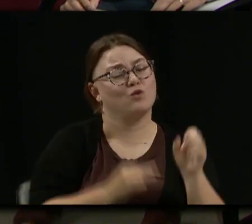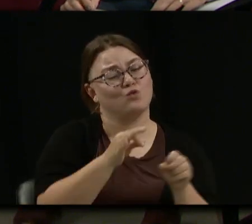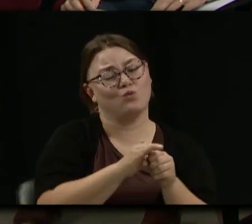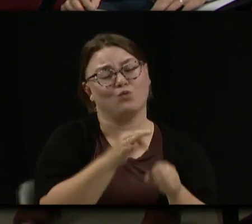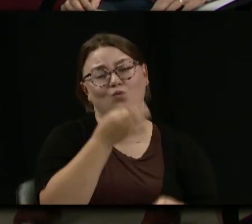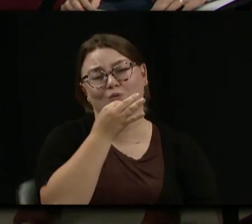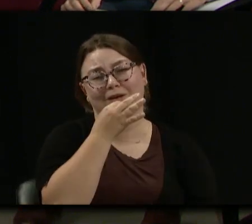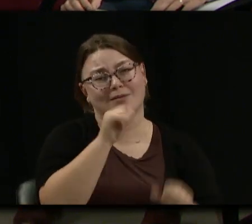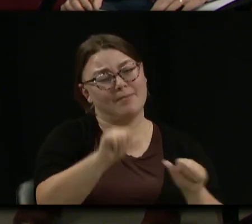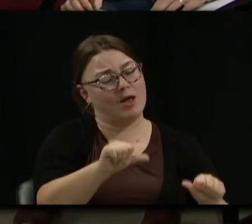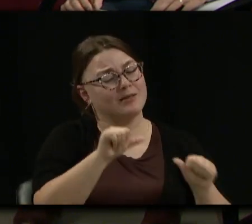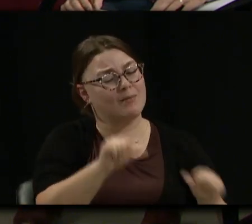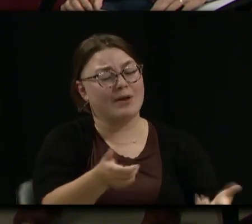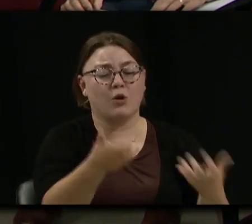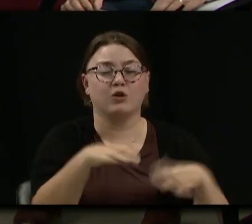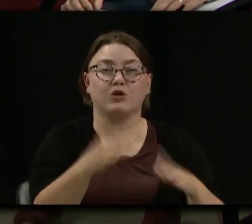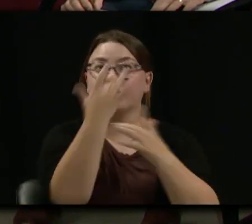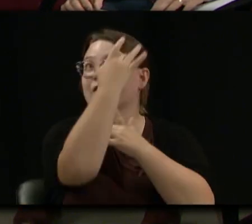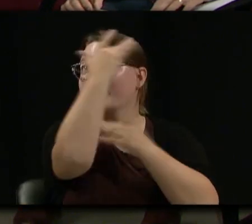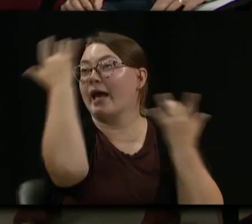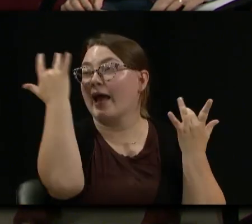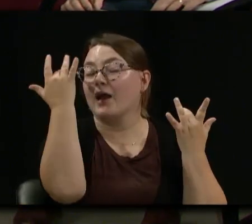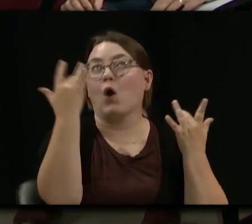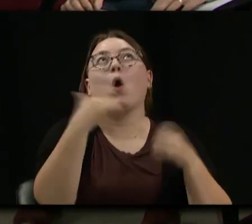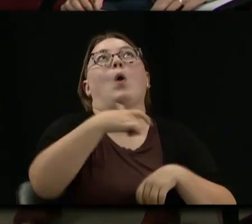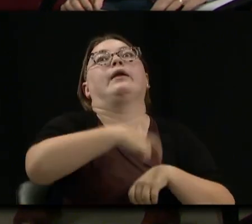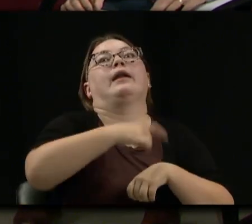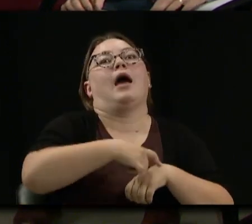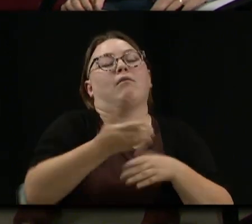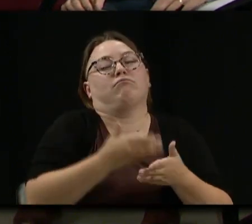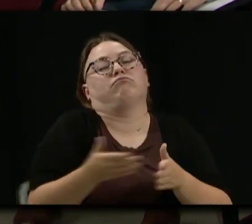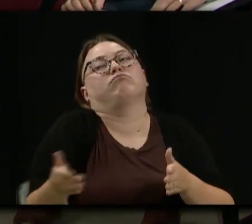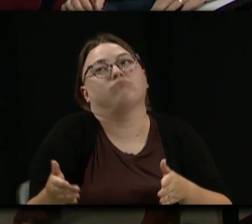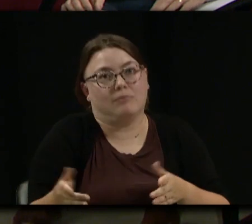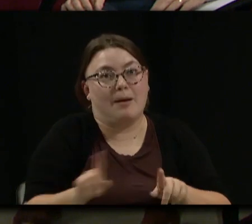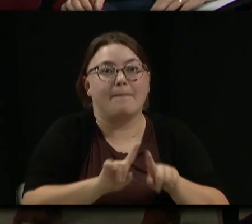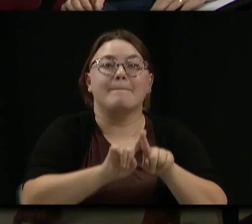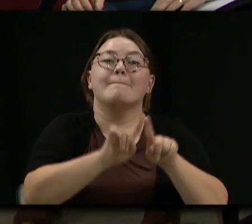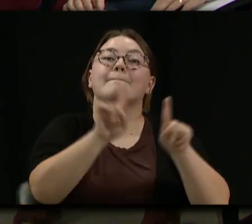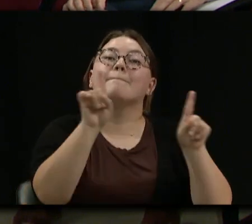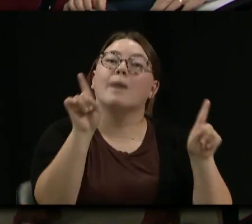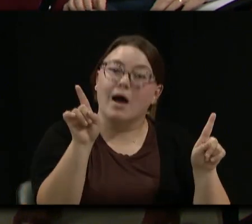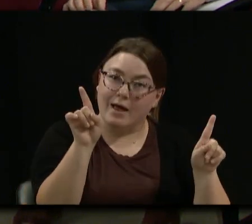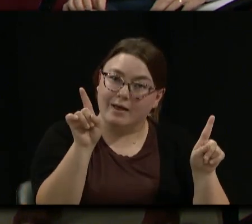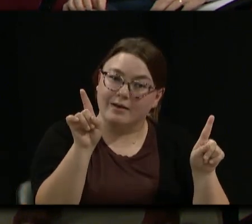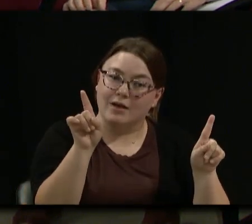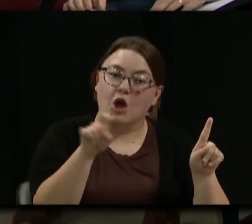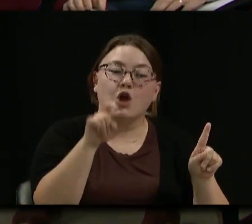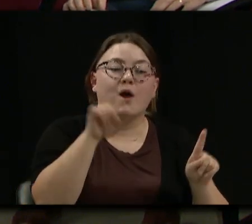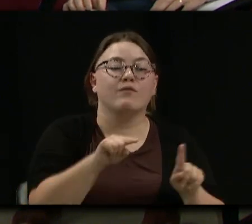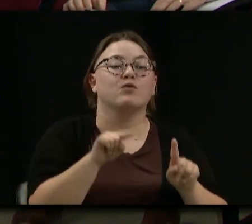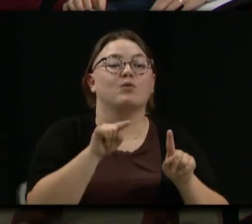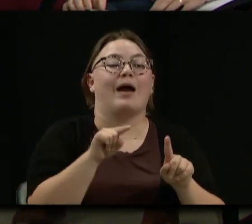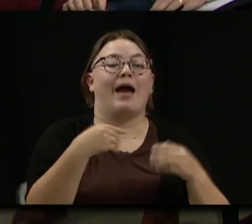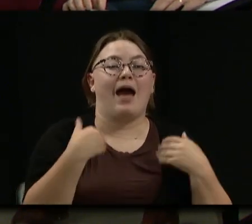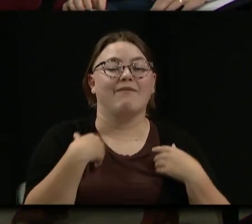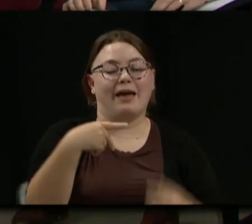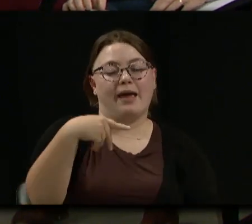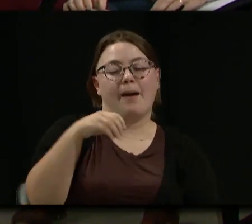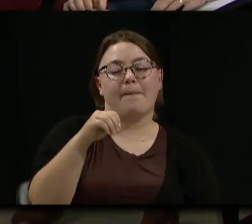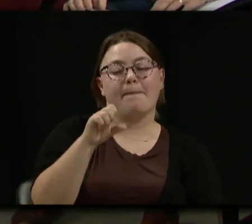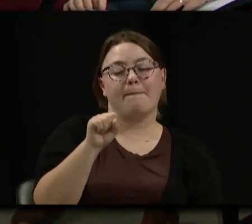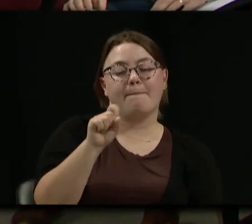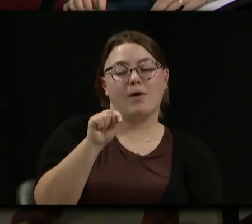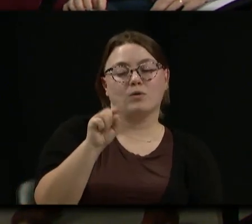We don't want you to forget, but it needs to be postmarked the day before the election. So in this particular case,